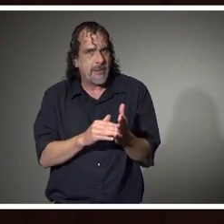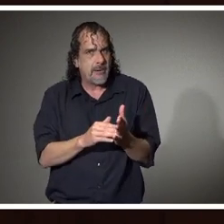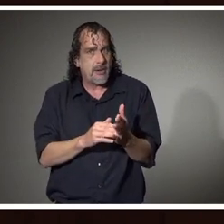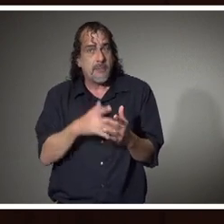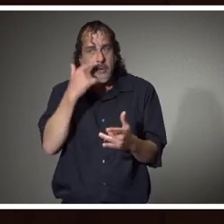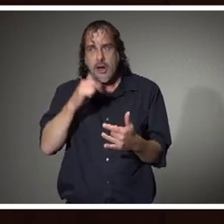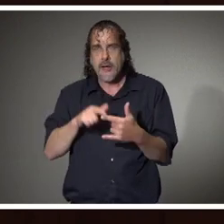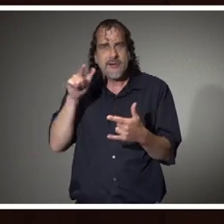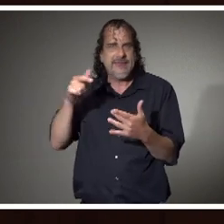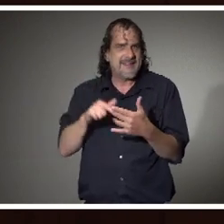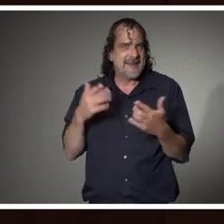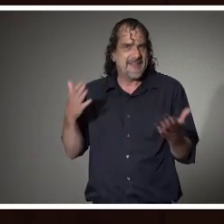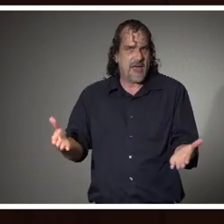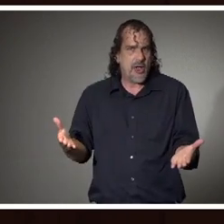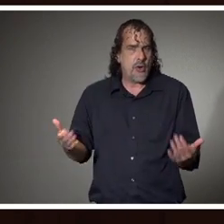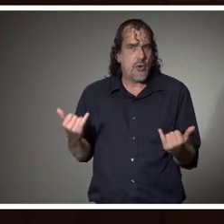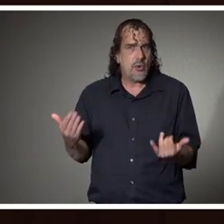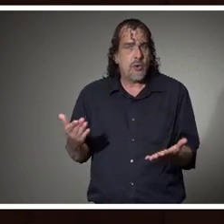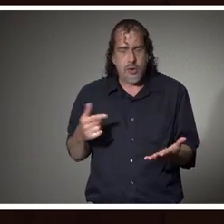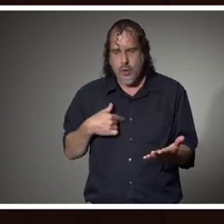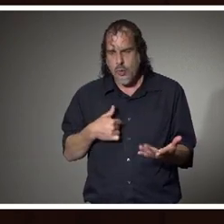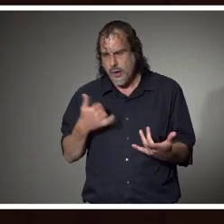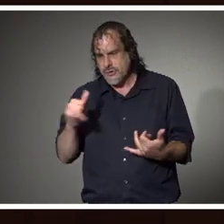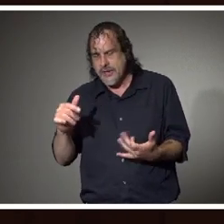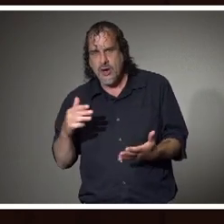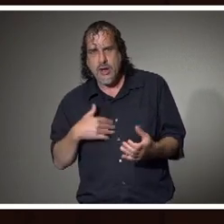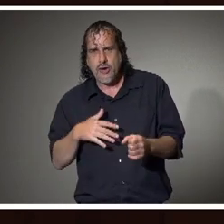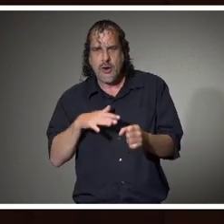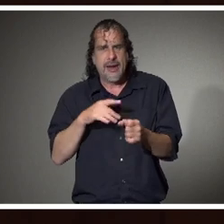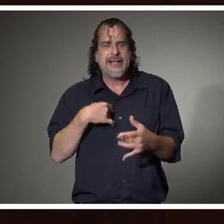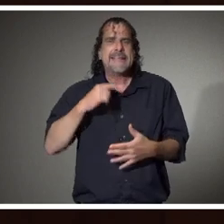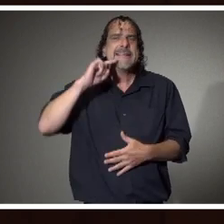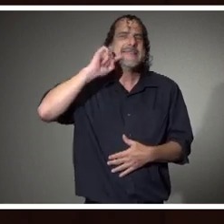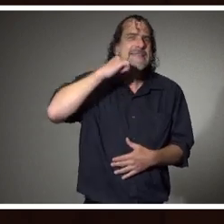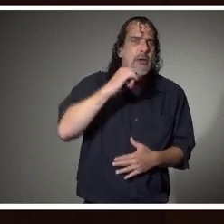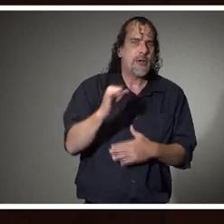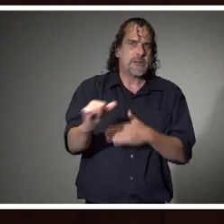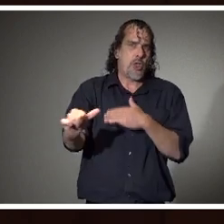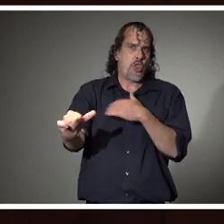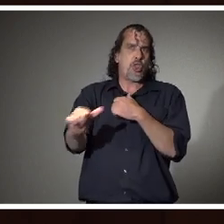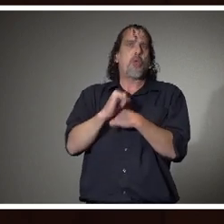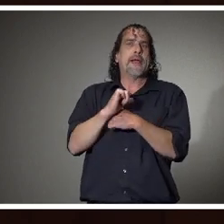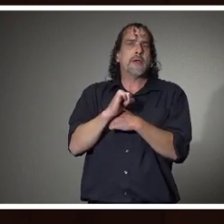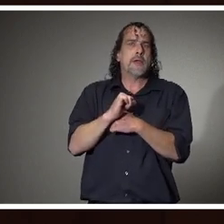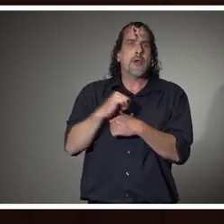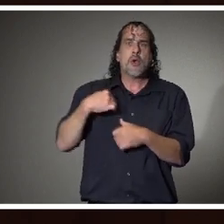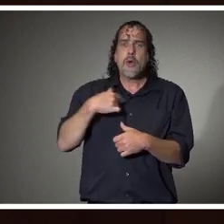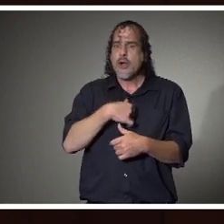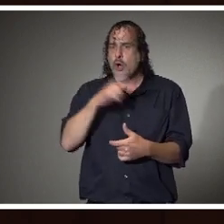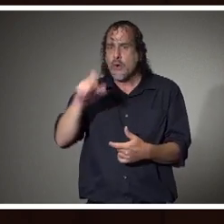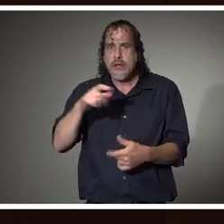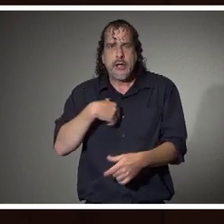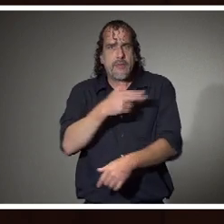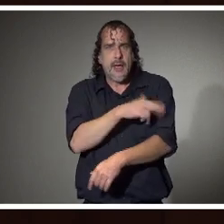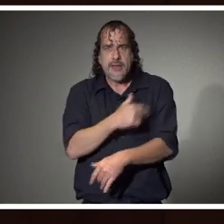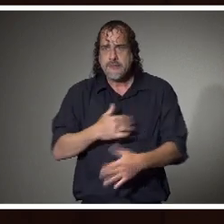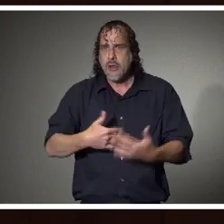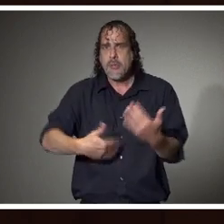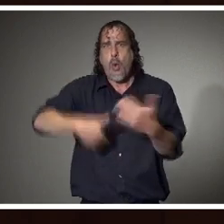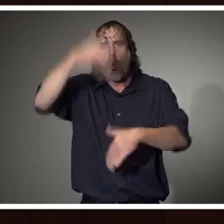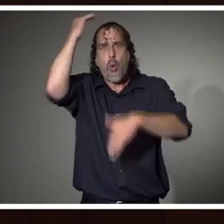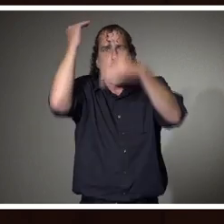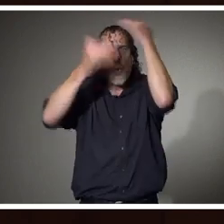there. We're still under a significant threat. We do not need our healthcare centers